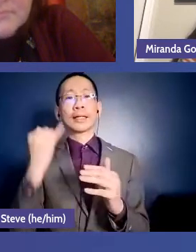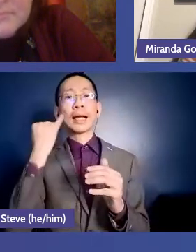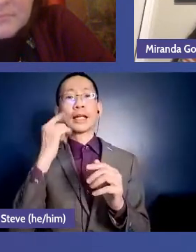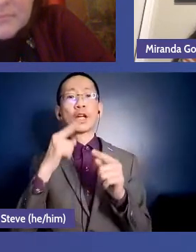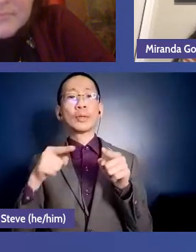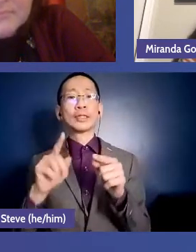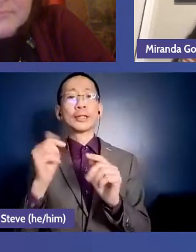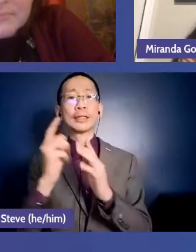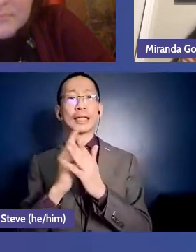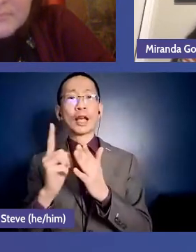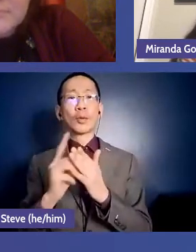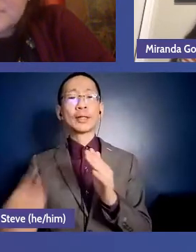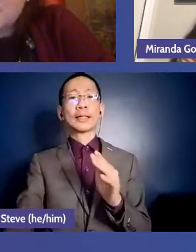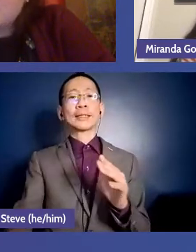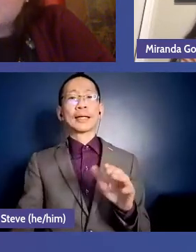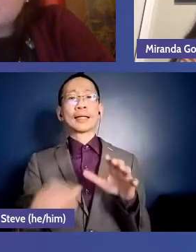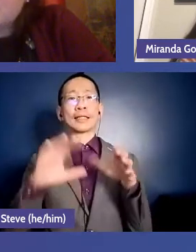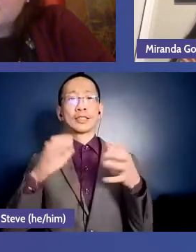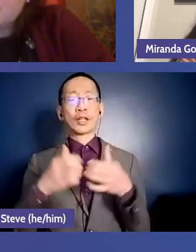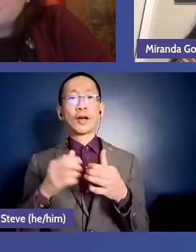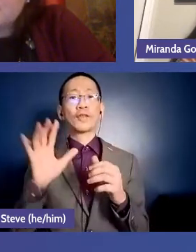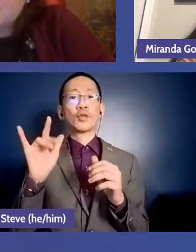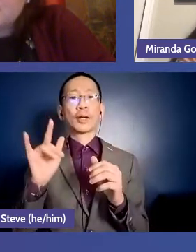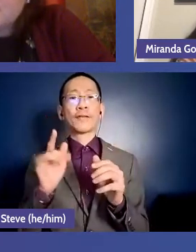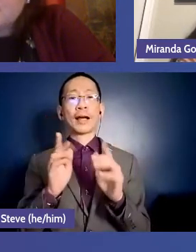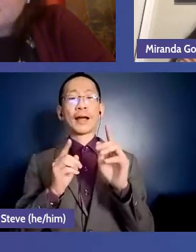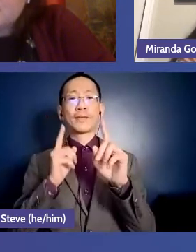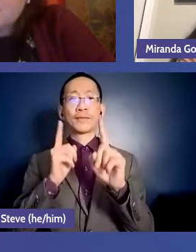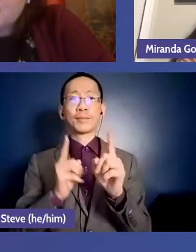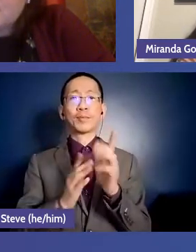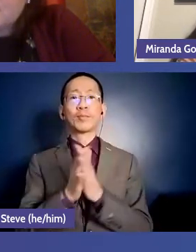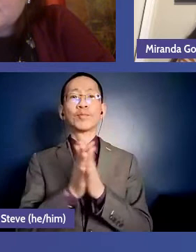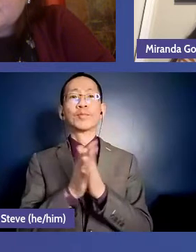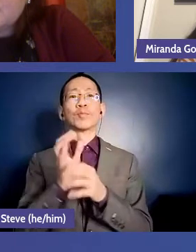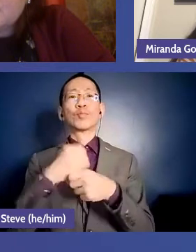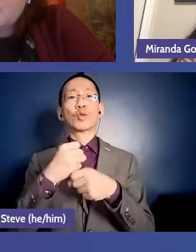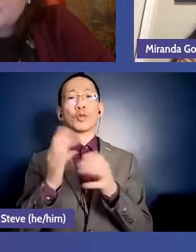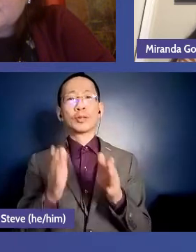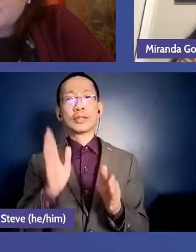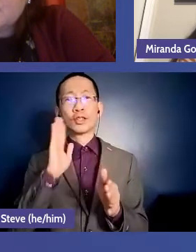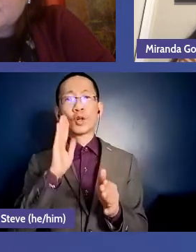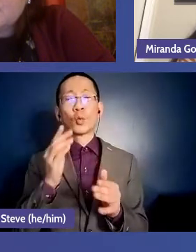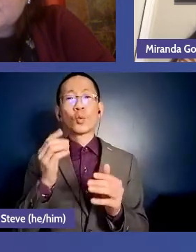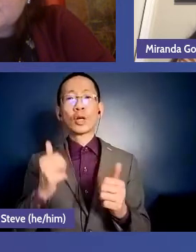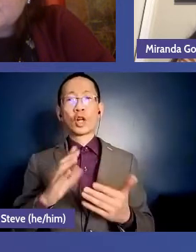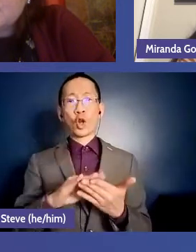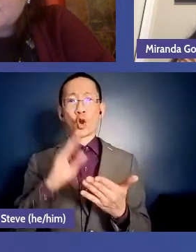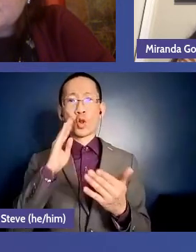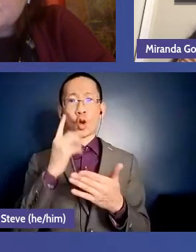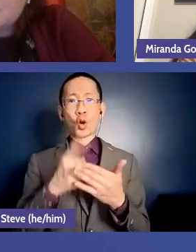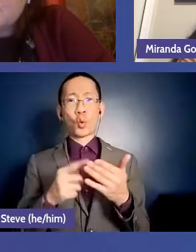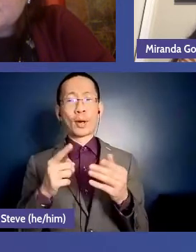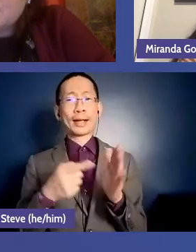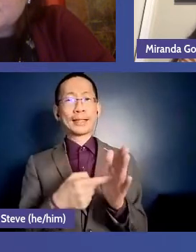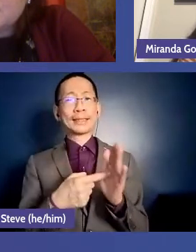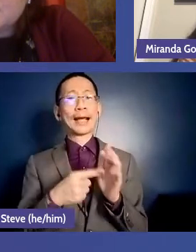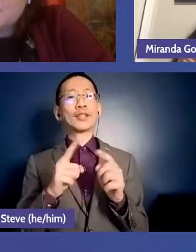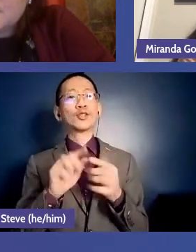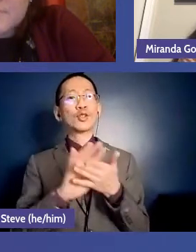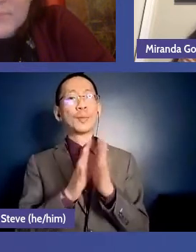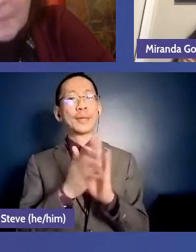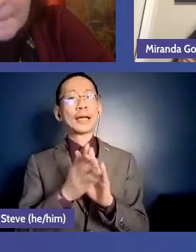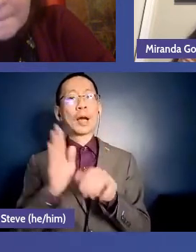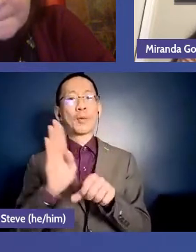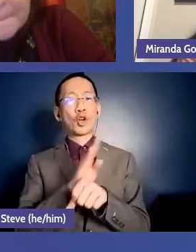this cohort of 25 aspiring producers would kind of learn what it takes to become a